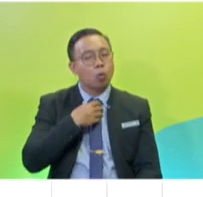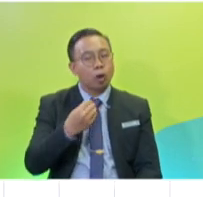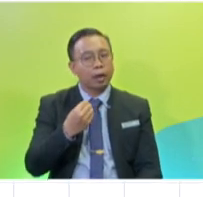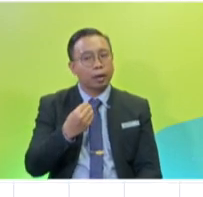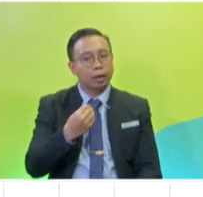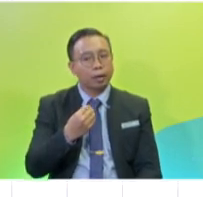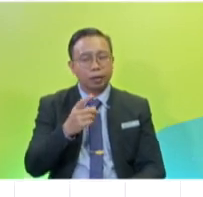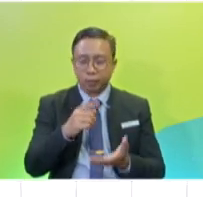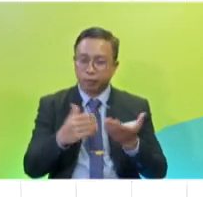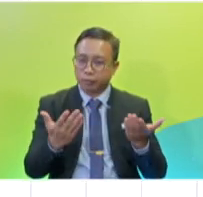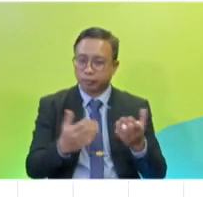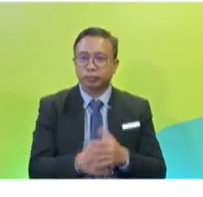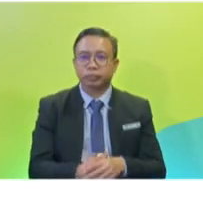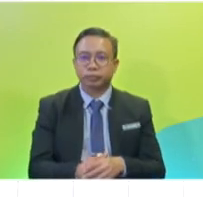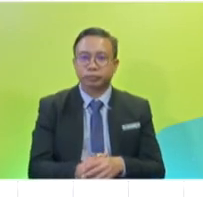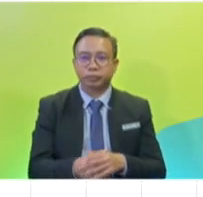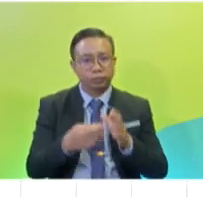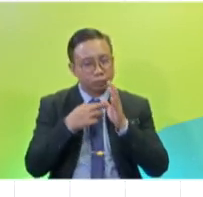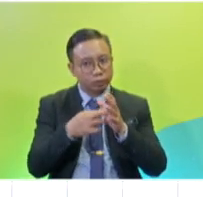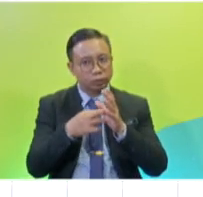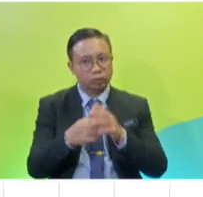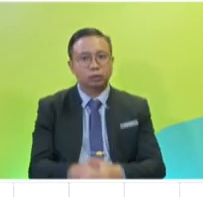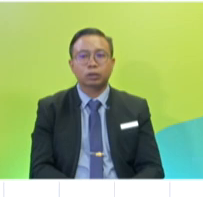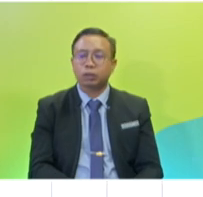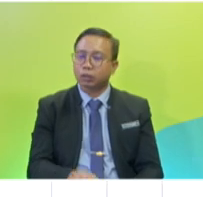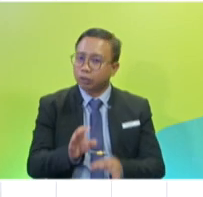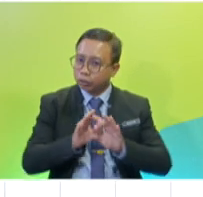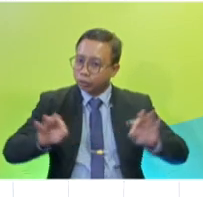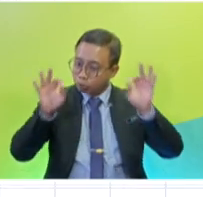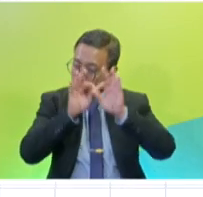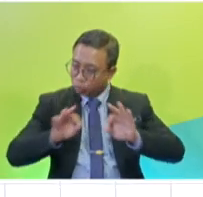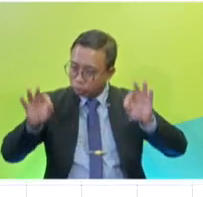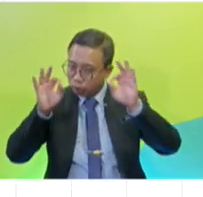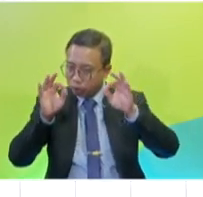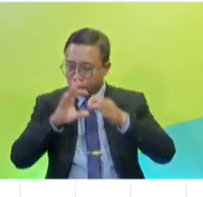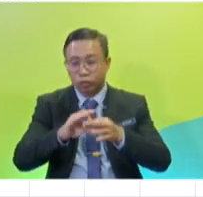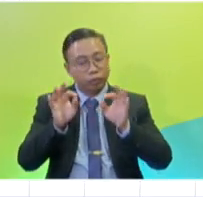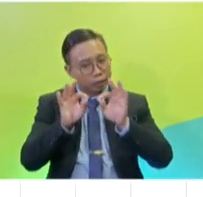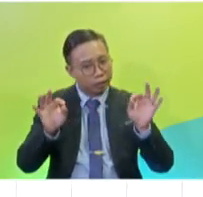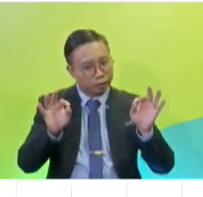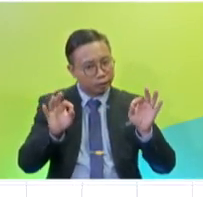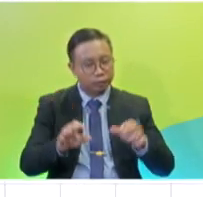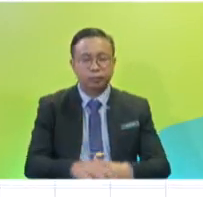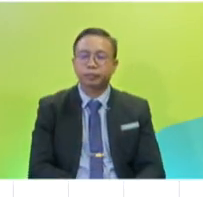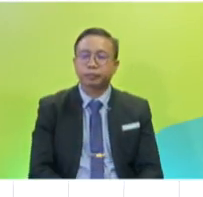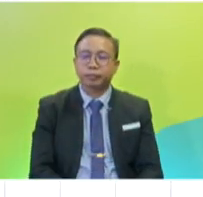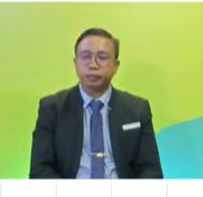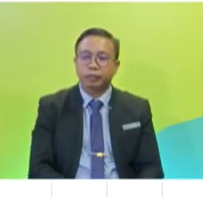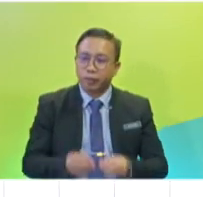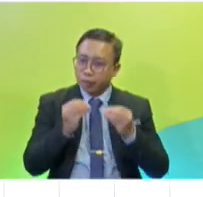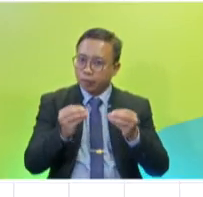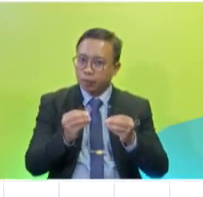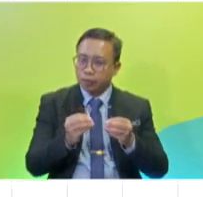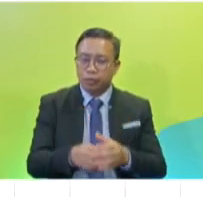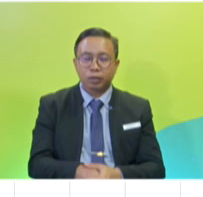Shida? White represents true story, statement, or fact. Agree. Now, give me your two